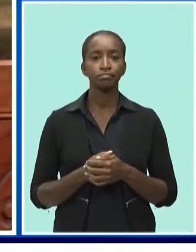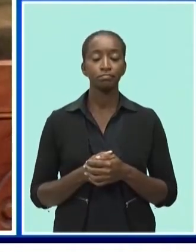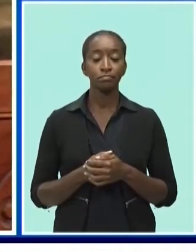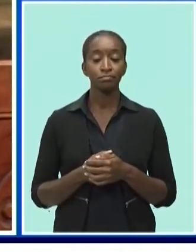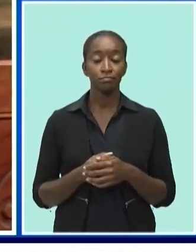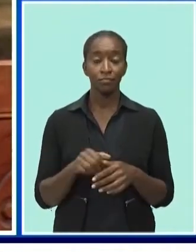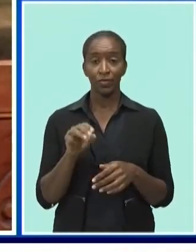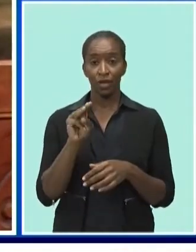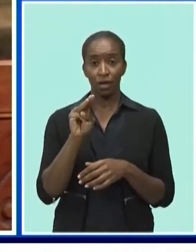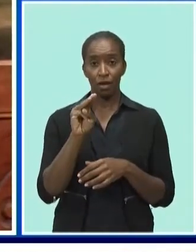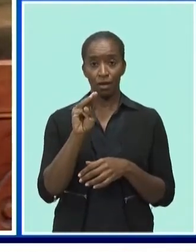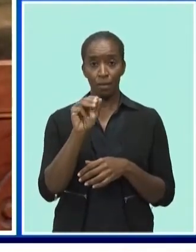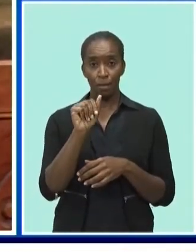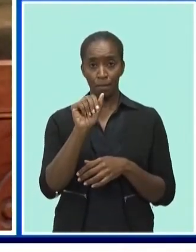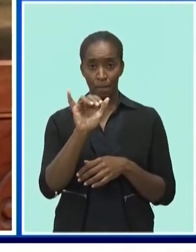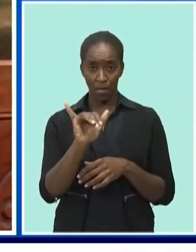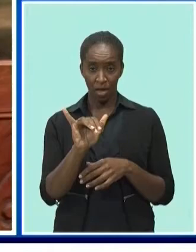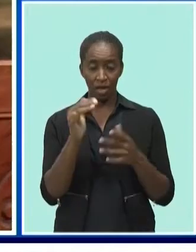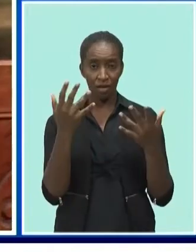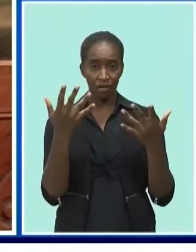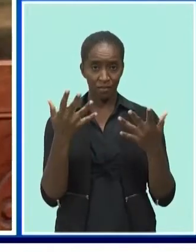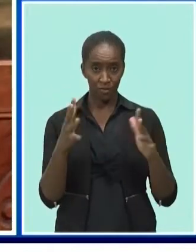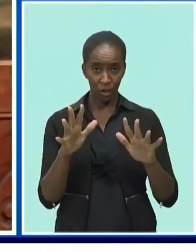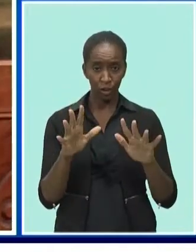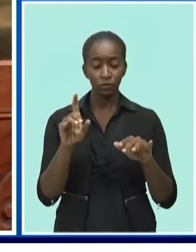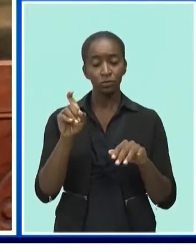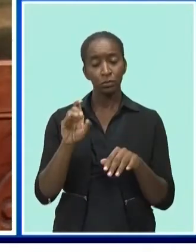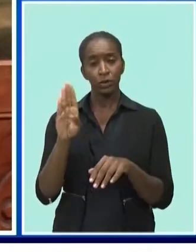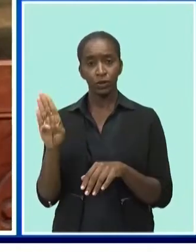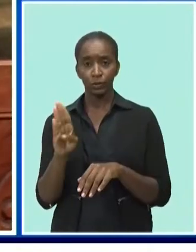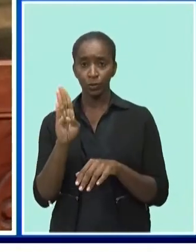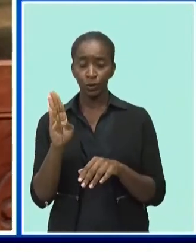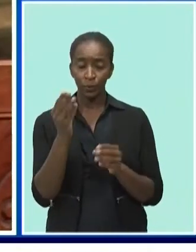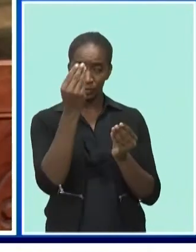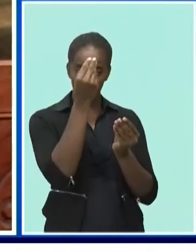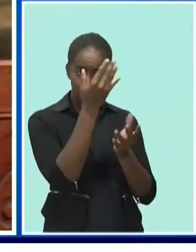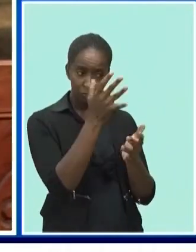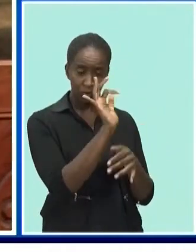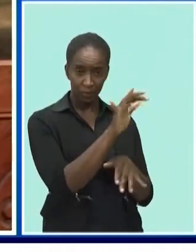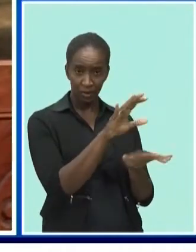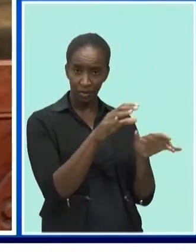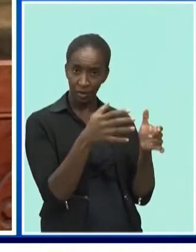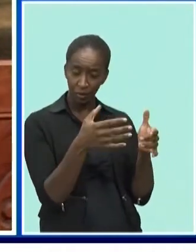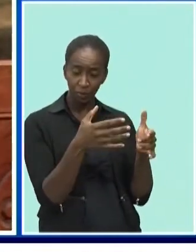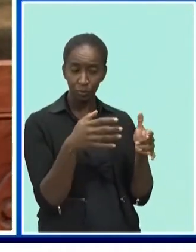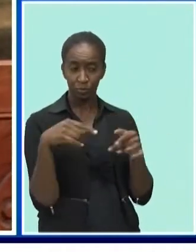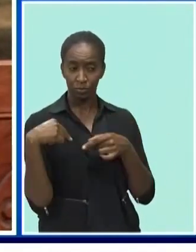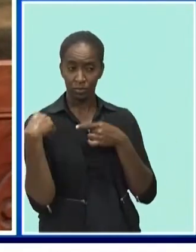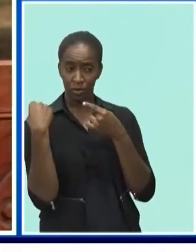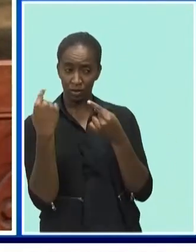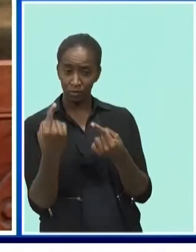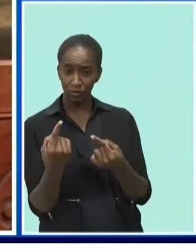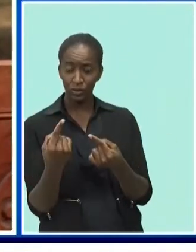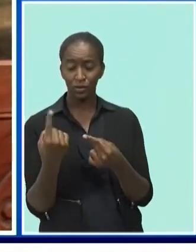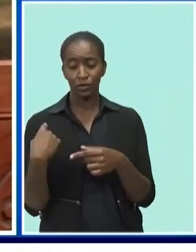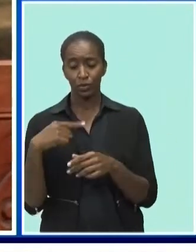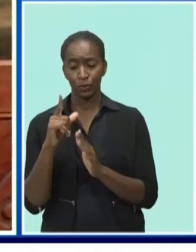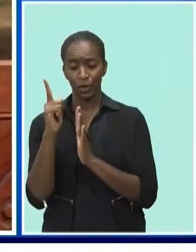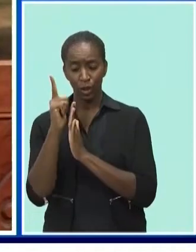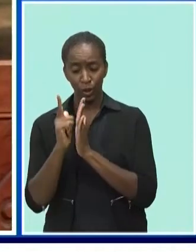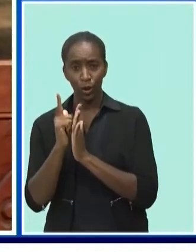Task Force on the progress we have made with regards to making the legislative